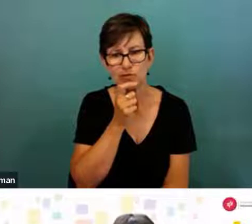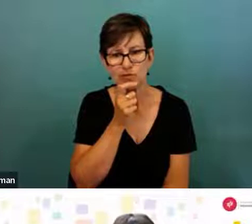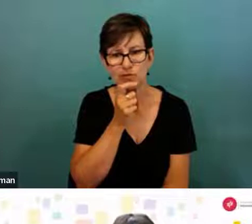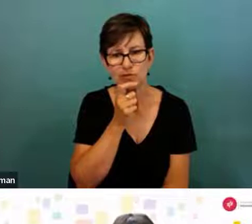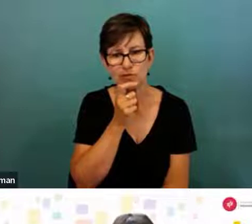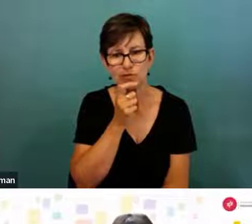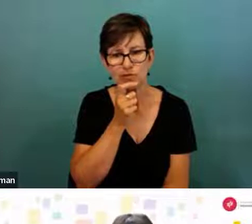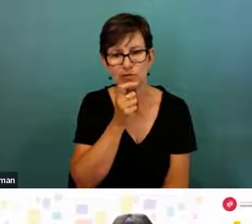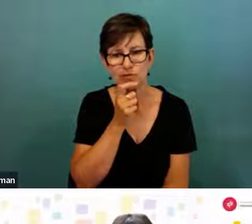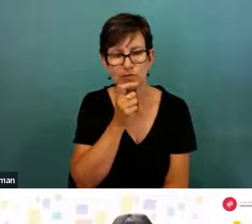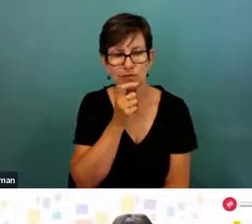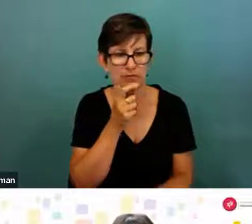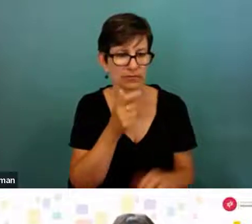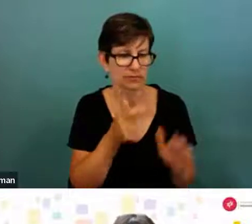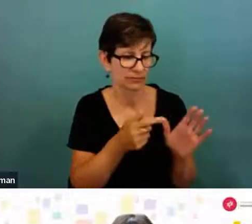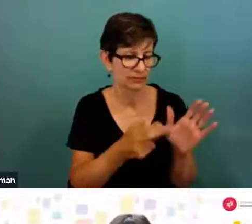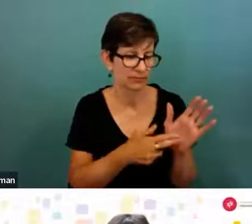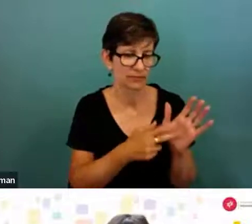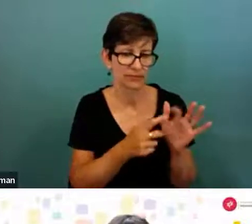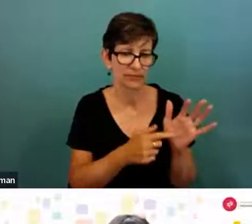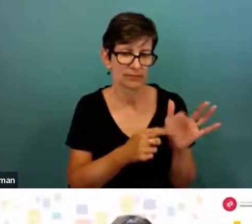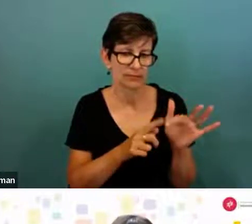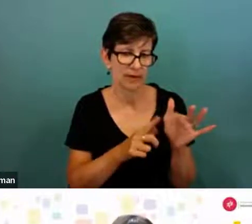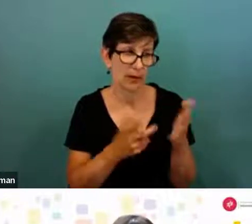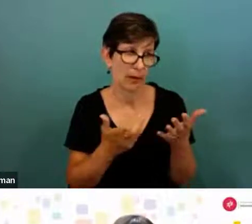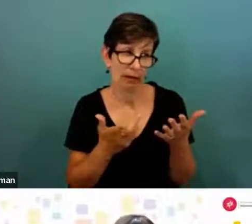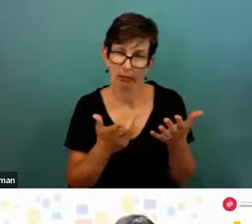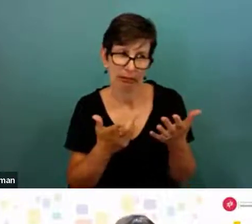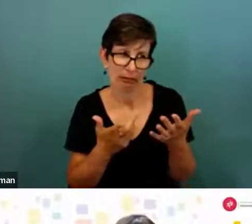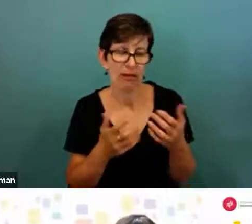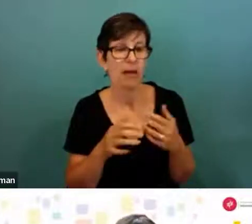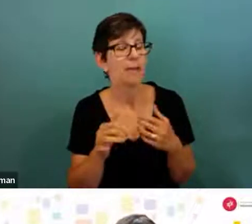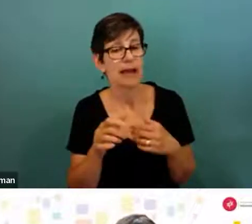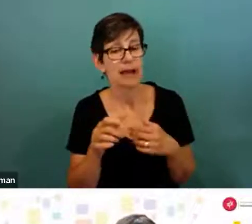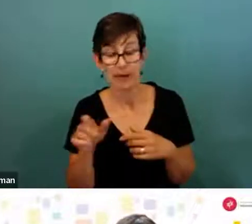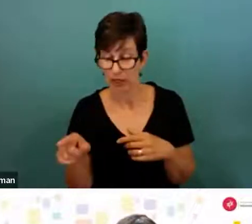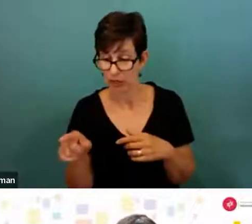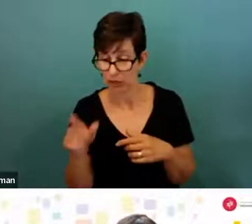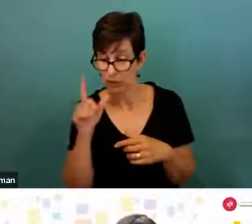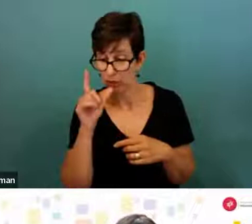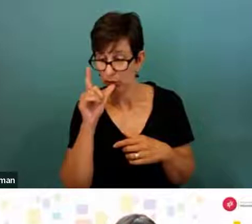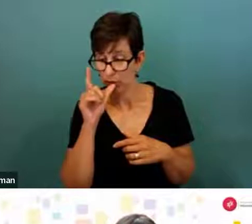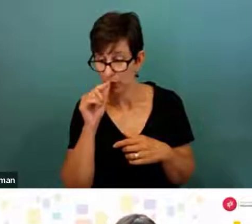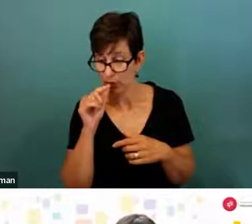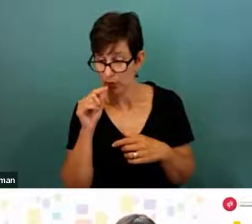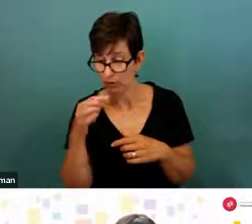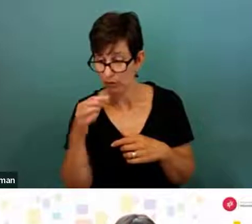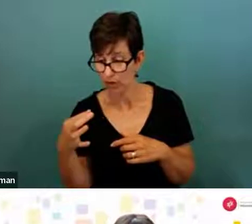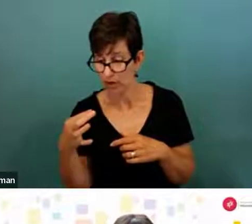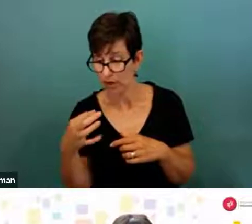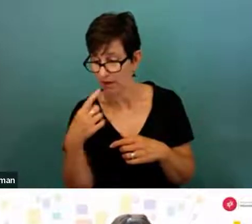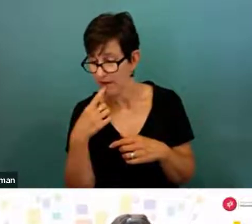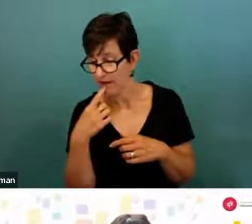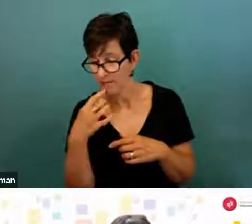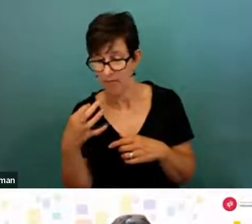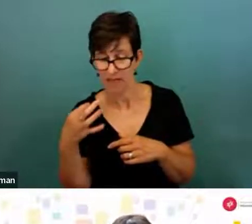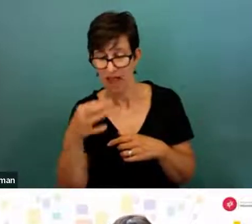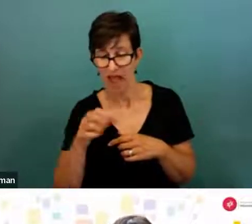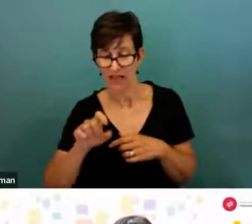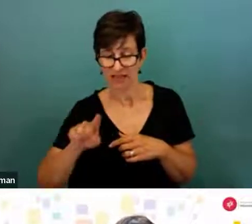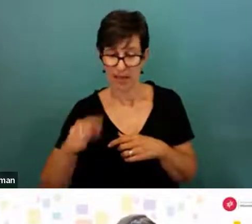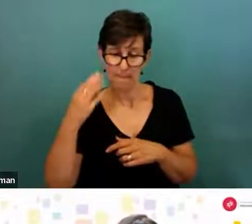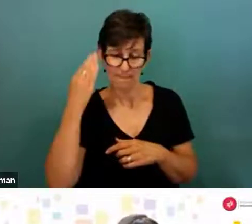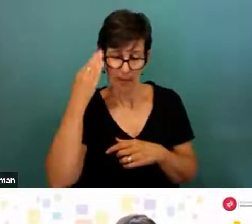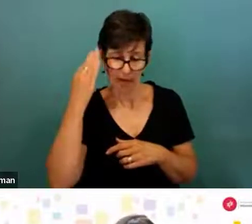Well, I mean, Phoebe, if this is okay, at the moment, you could direct them to the Salisbury or City of Sydney videos.